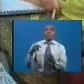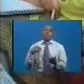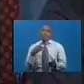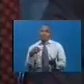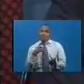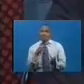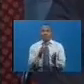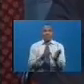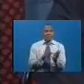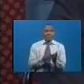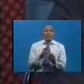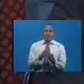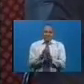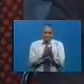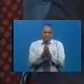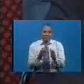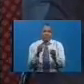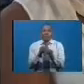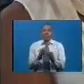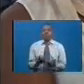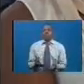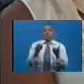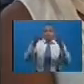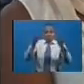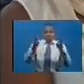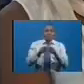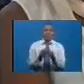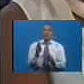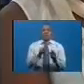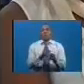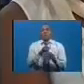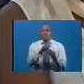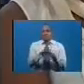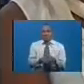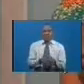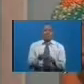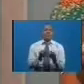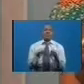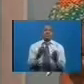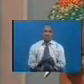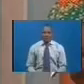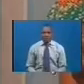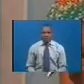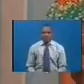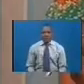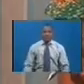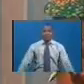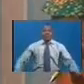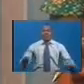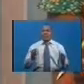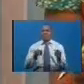of the media to take keen interest in promoting issues of the marginalized in society. You have this kind of